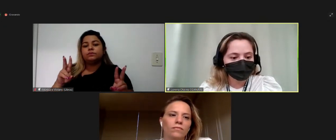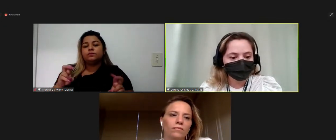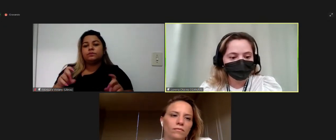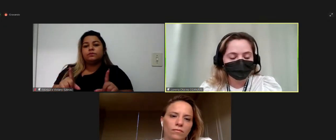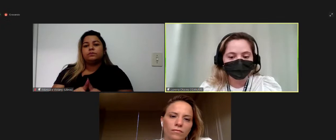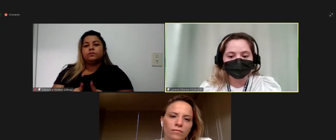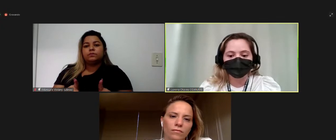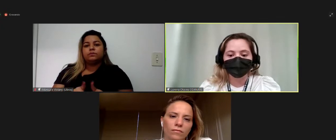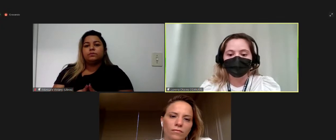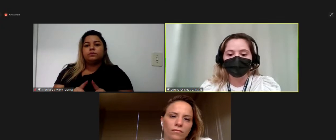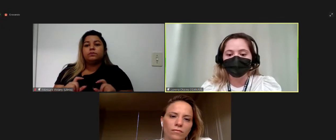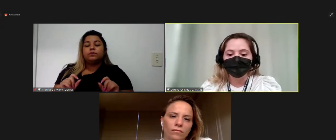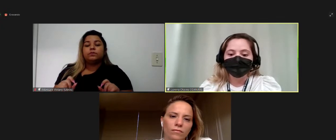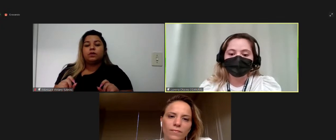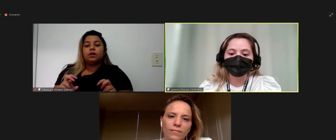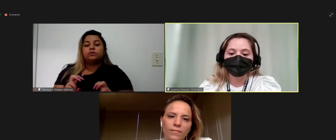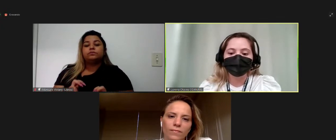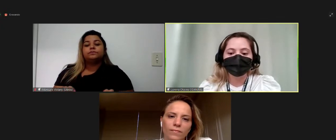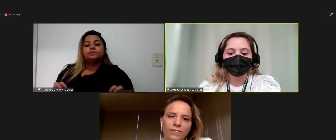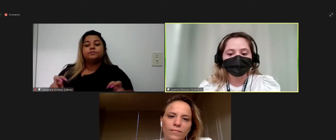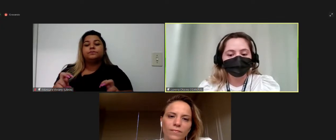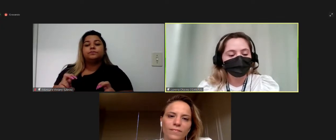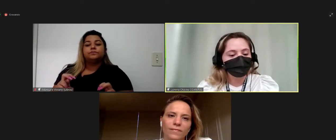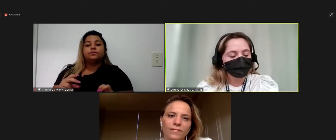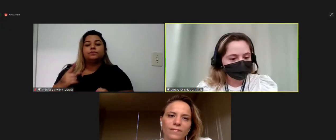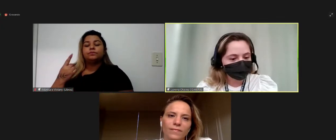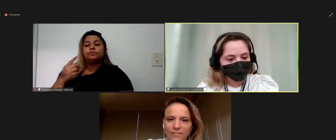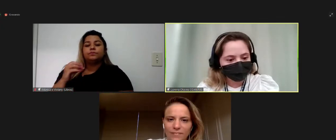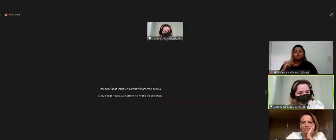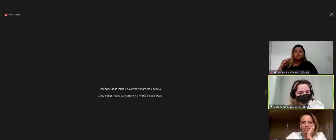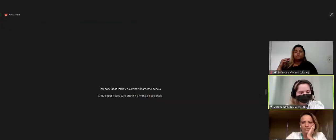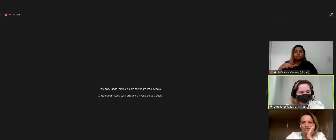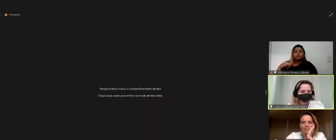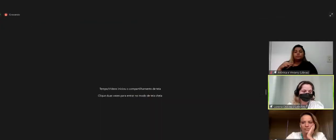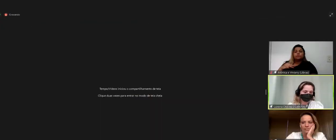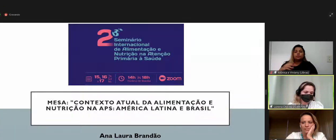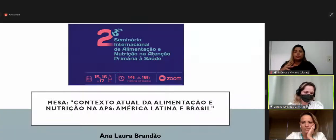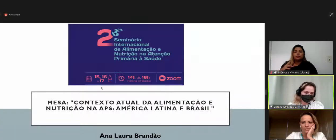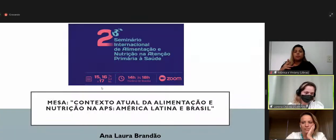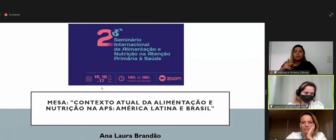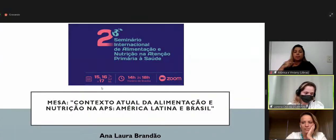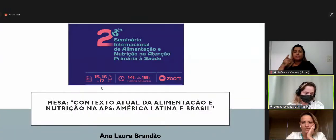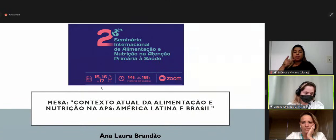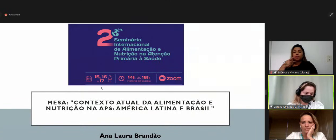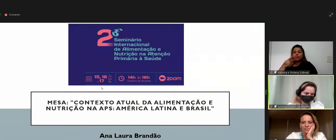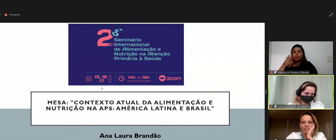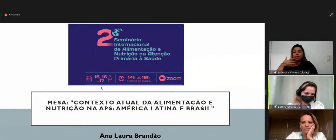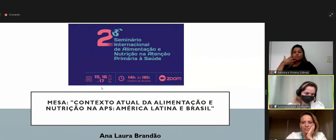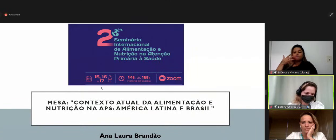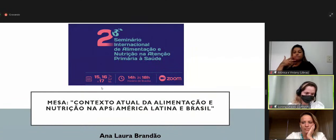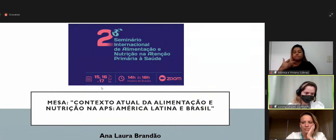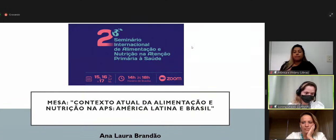theme. Welcome, Laura, to our table or seminar. You have 10 minutes to speak.